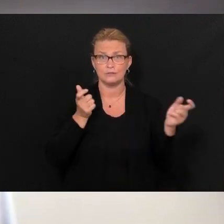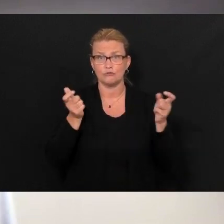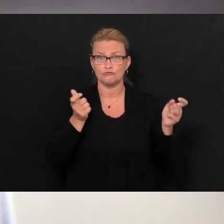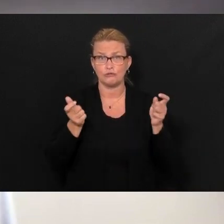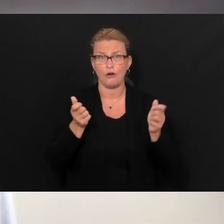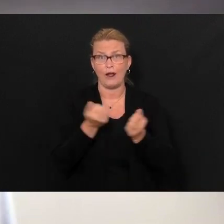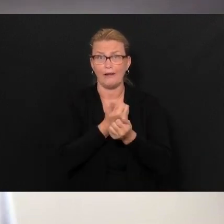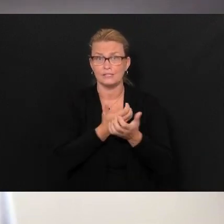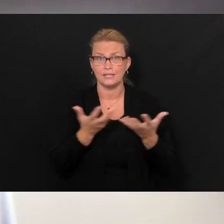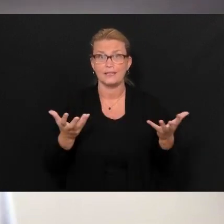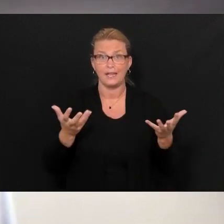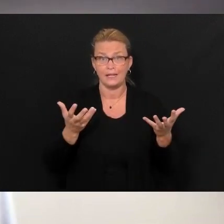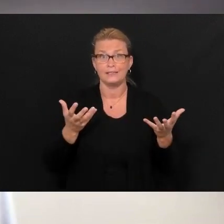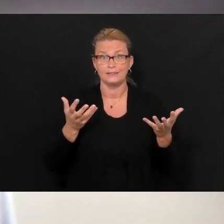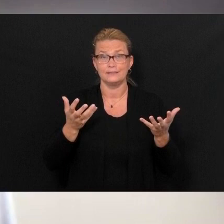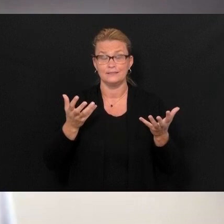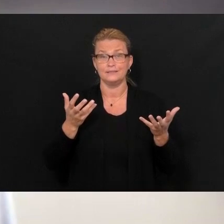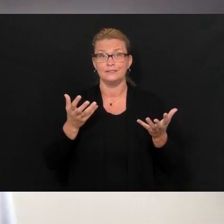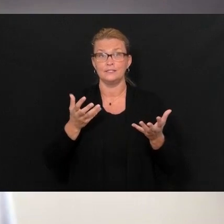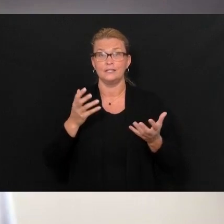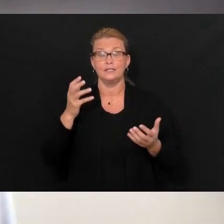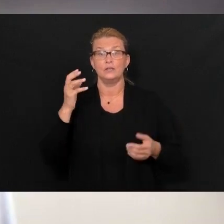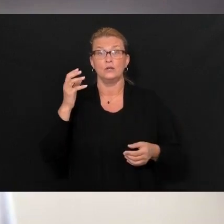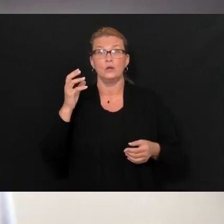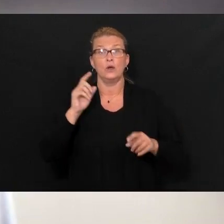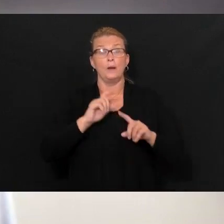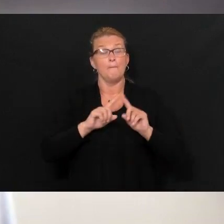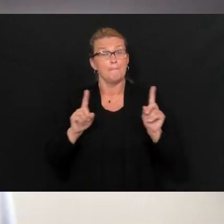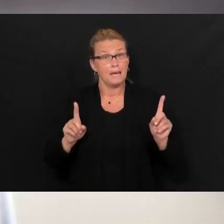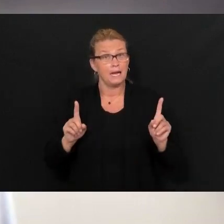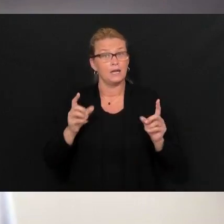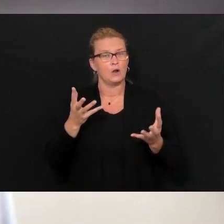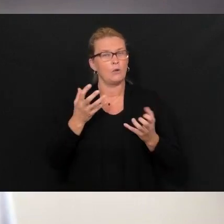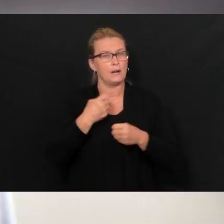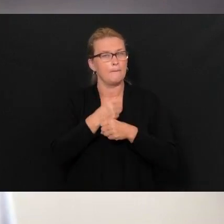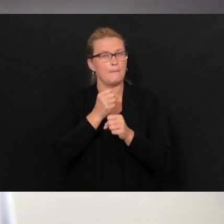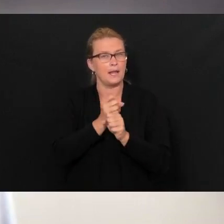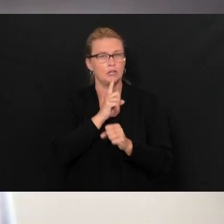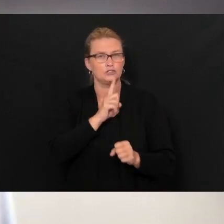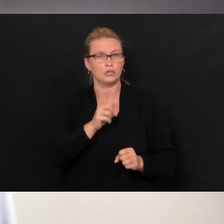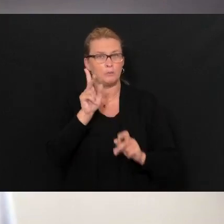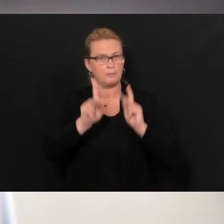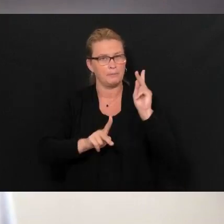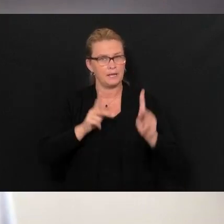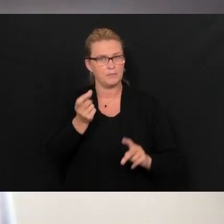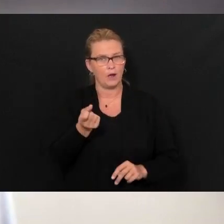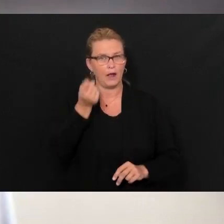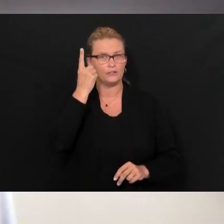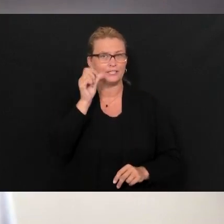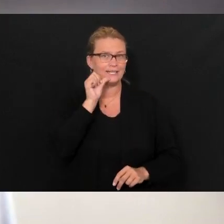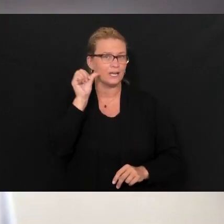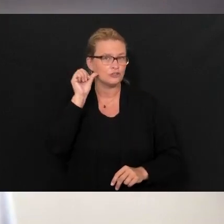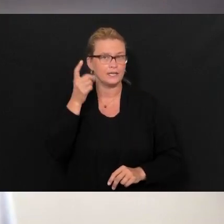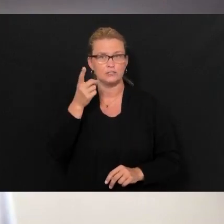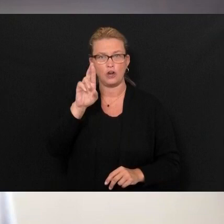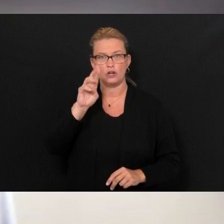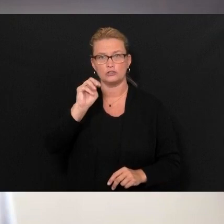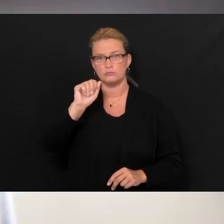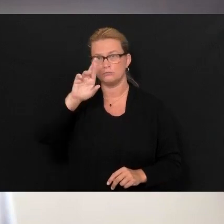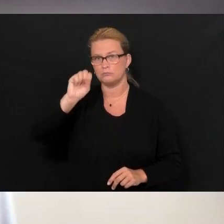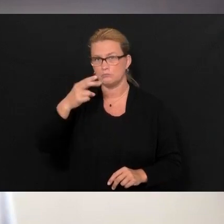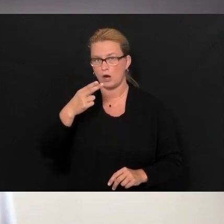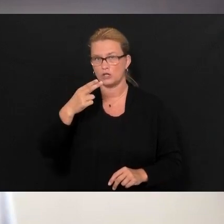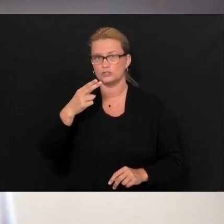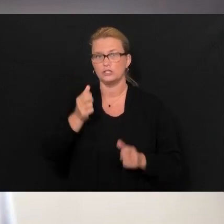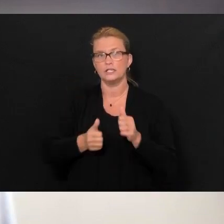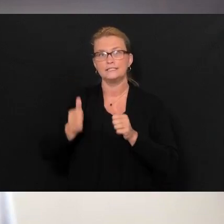that type of operation. But also wanted to make sure that people understand that yesterday, Dr. Marsh, Secretary